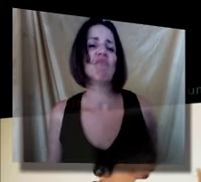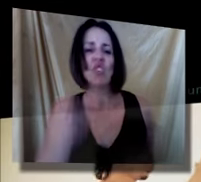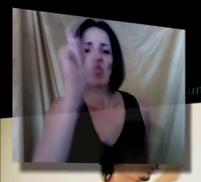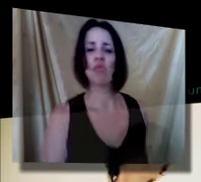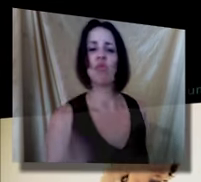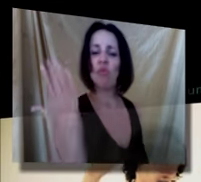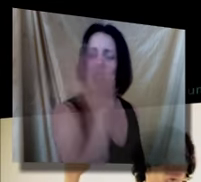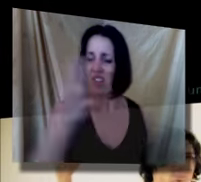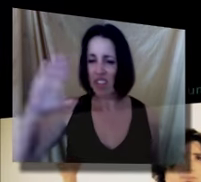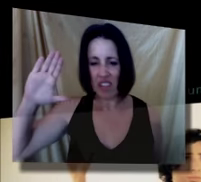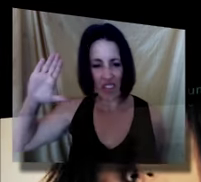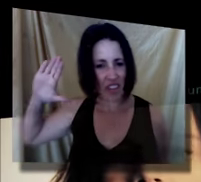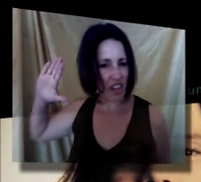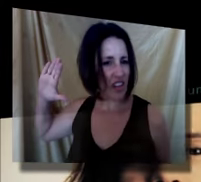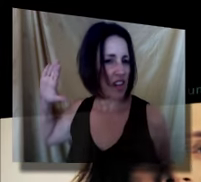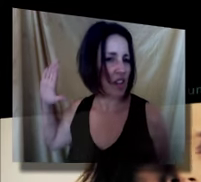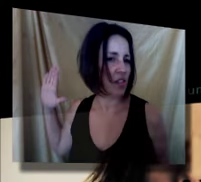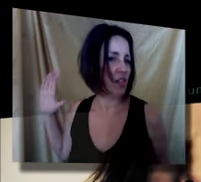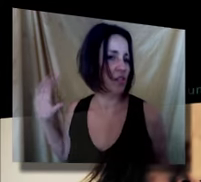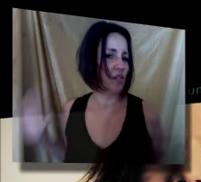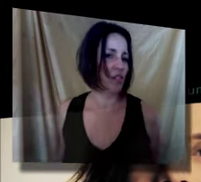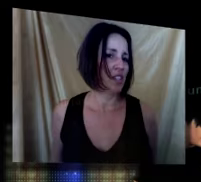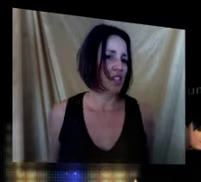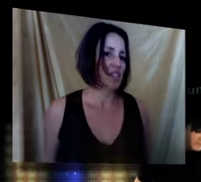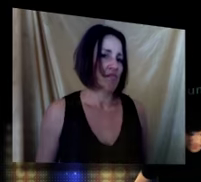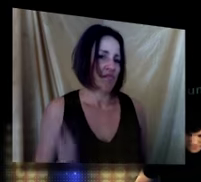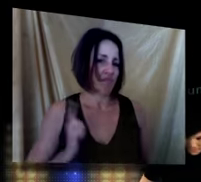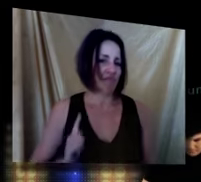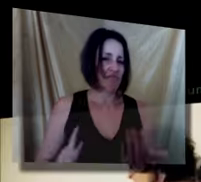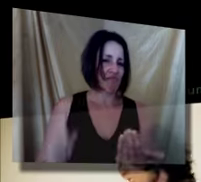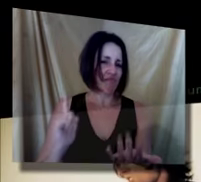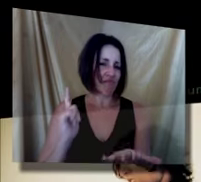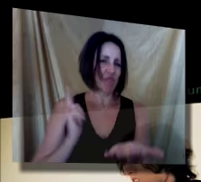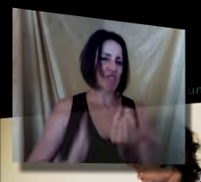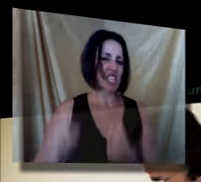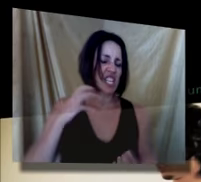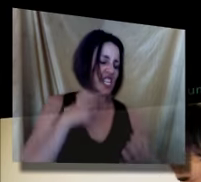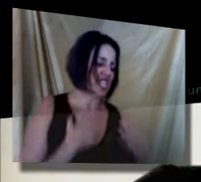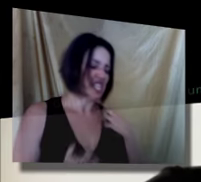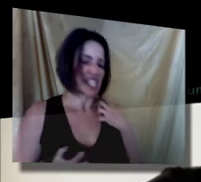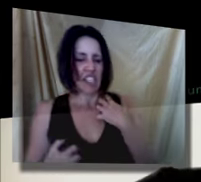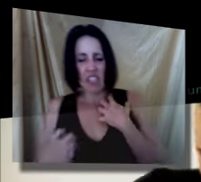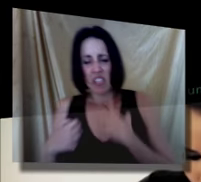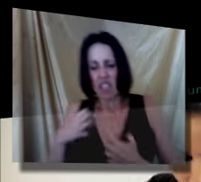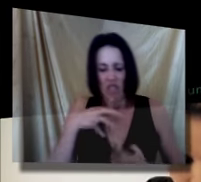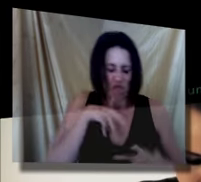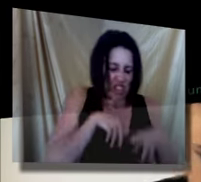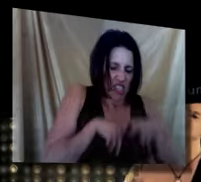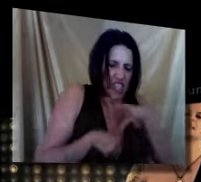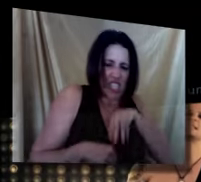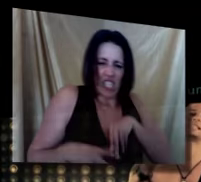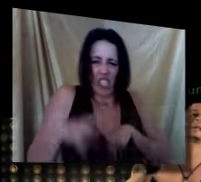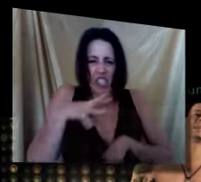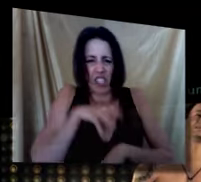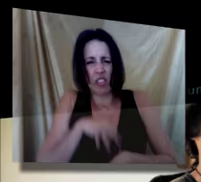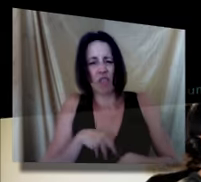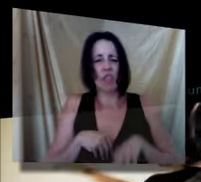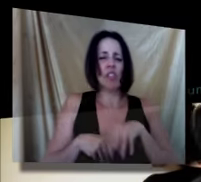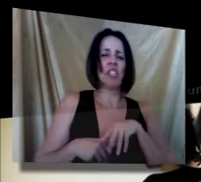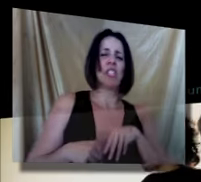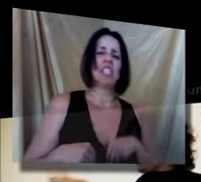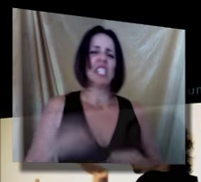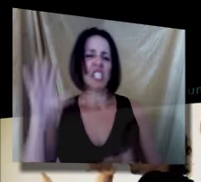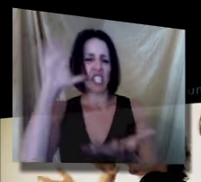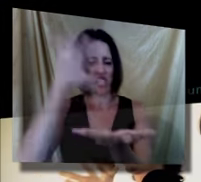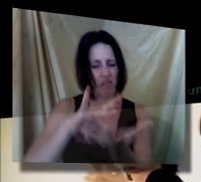world without you, I'll be waiting my misery for the day that